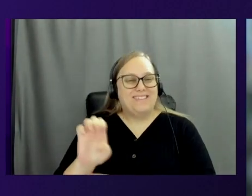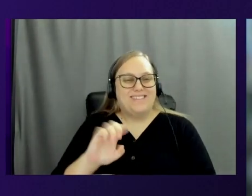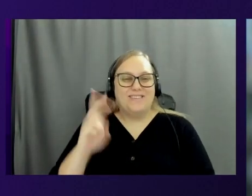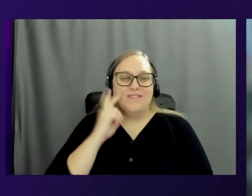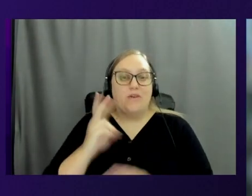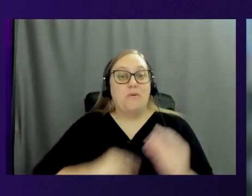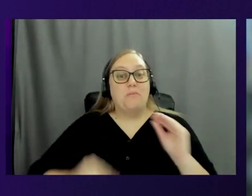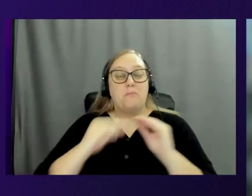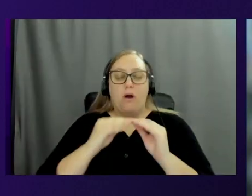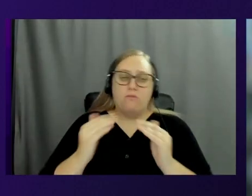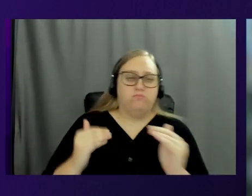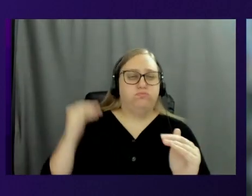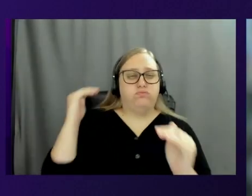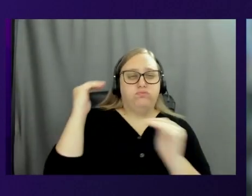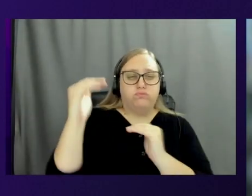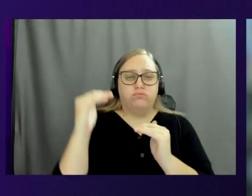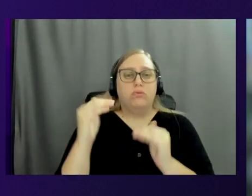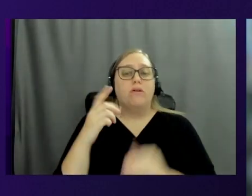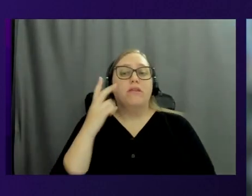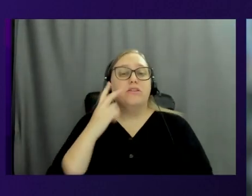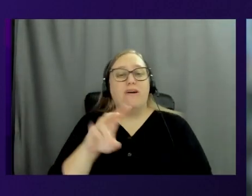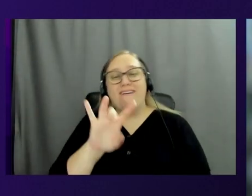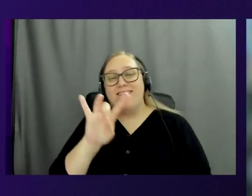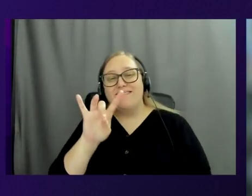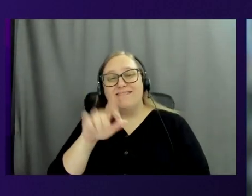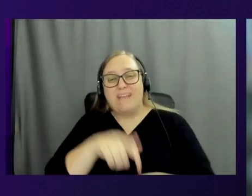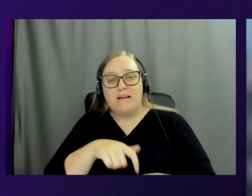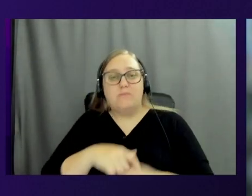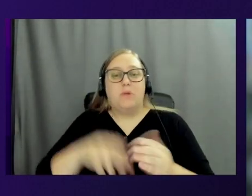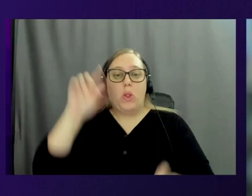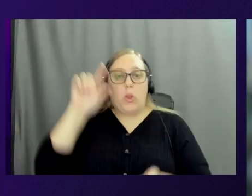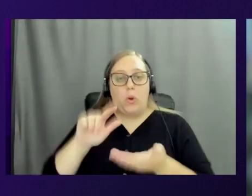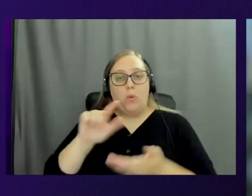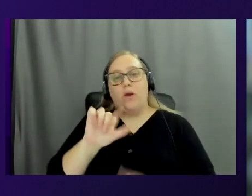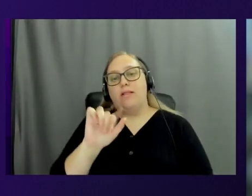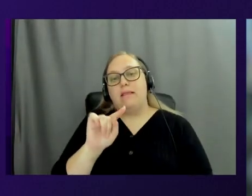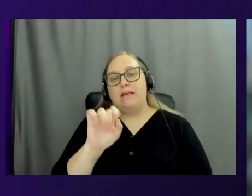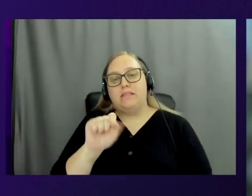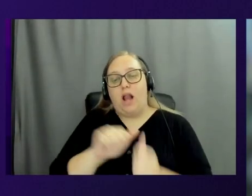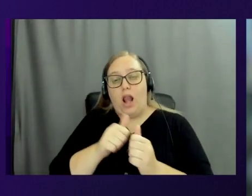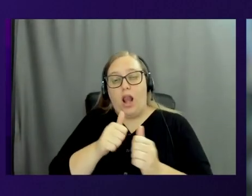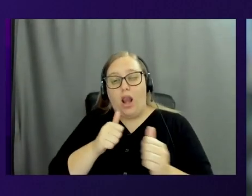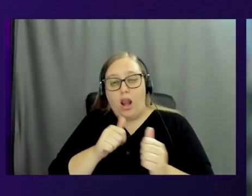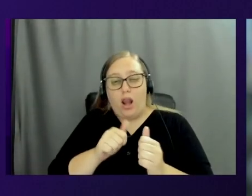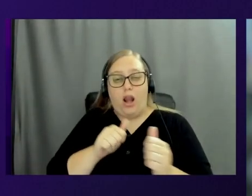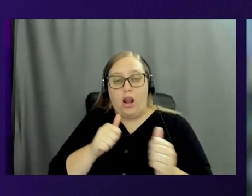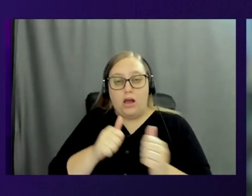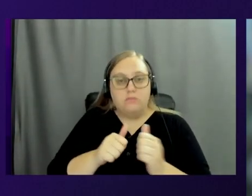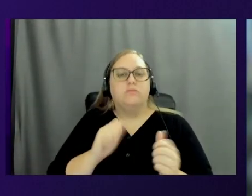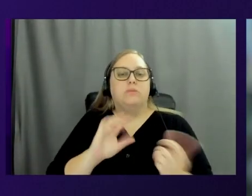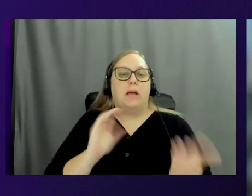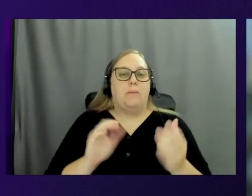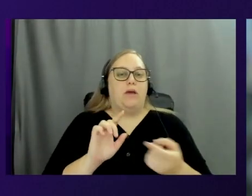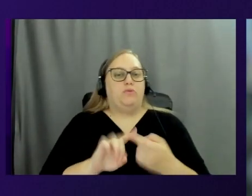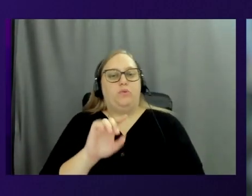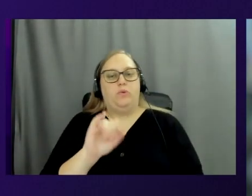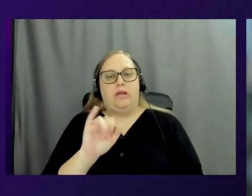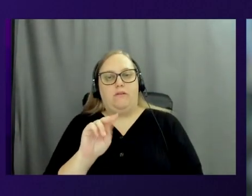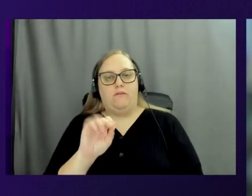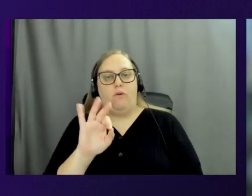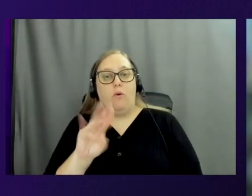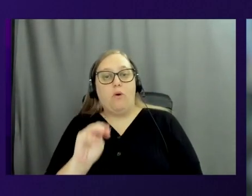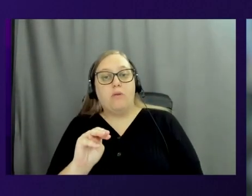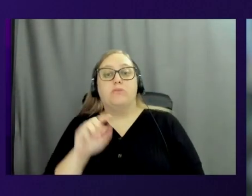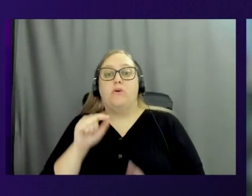they have seen up to 8x lower latency for BERT-like transformers compared to Inf1. Generative AI is an inflection point in